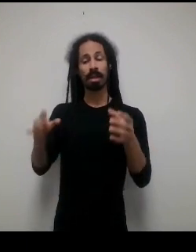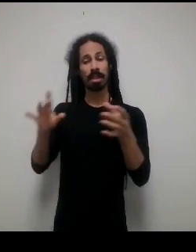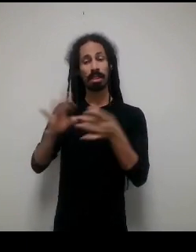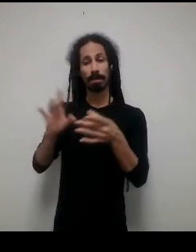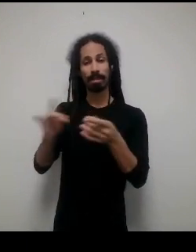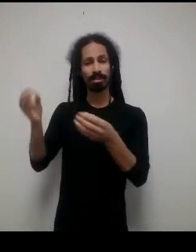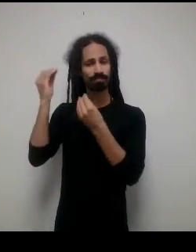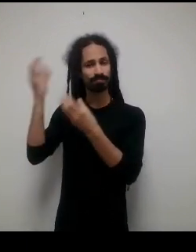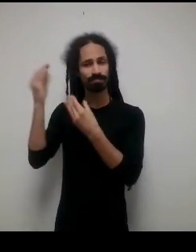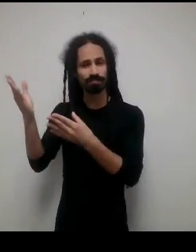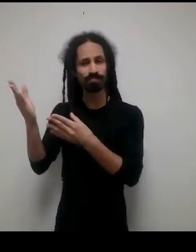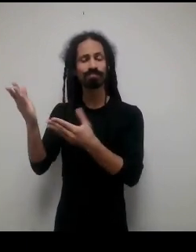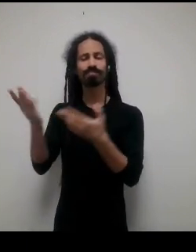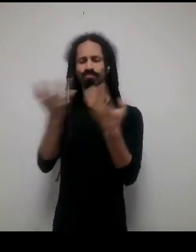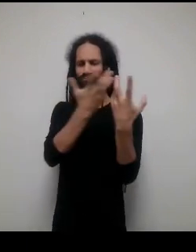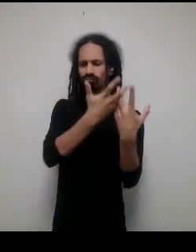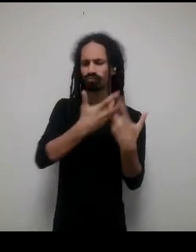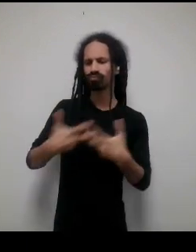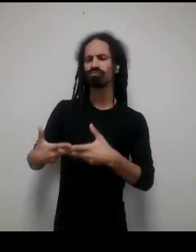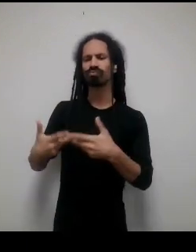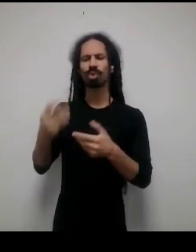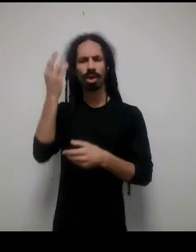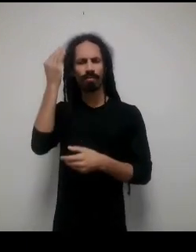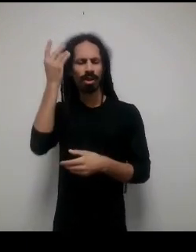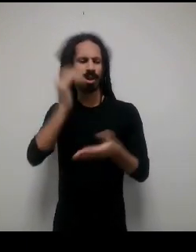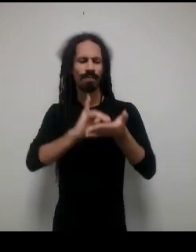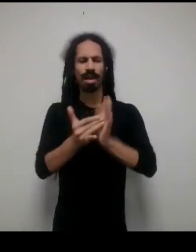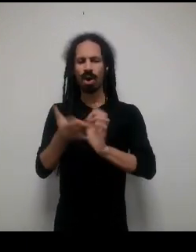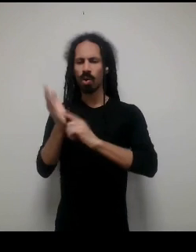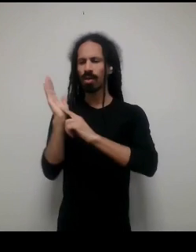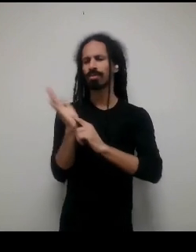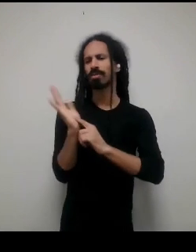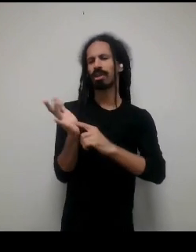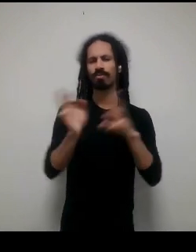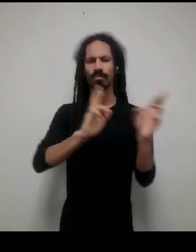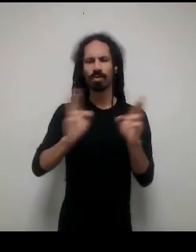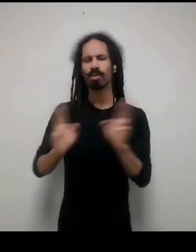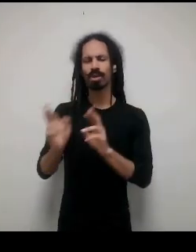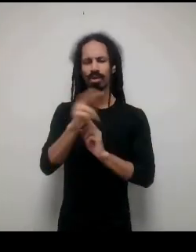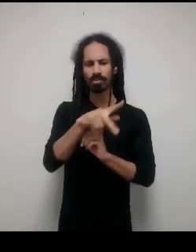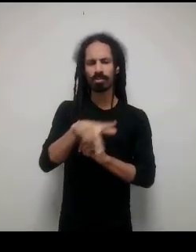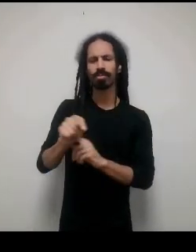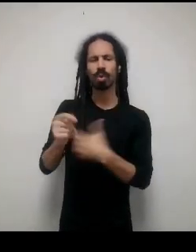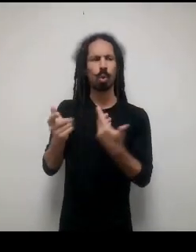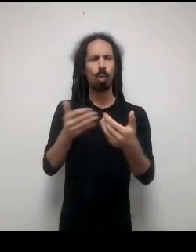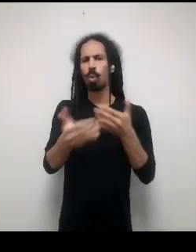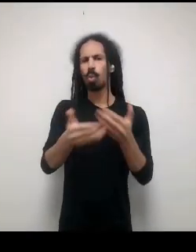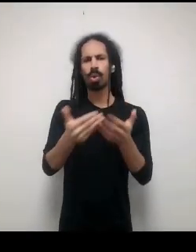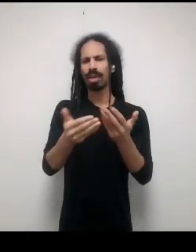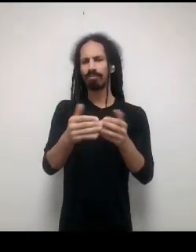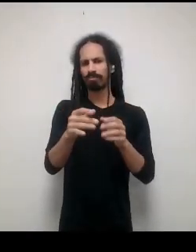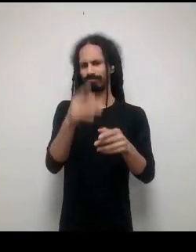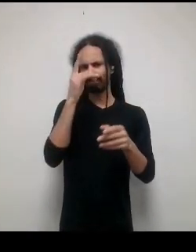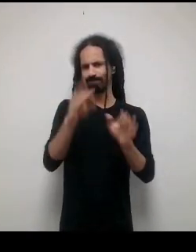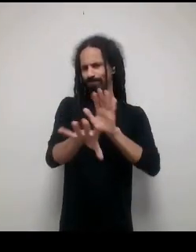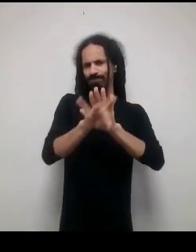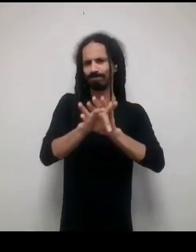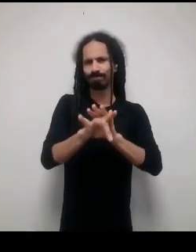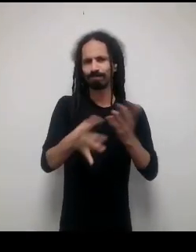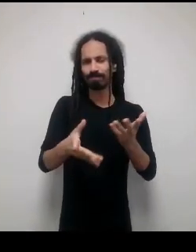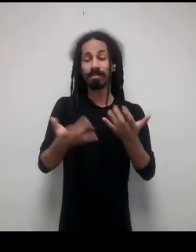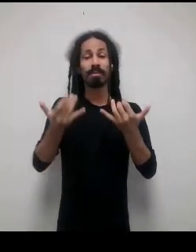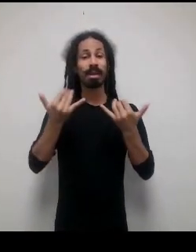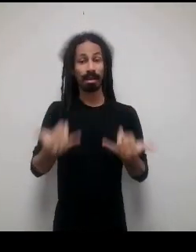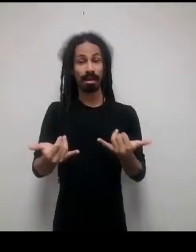thought through how you want to deliver it, and you've prepared maybe your slides or another way you're going to deliver your presentation. Now you need to